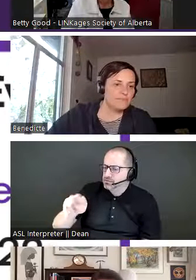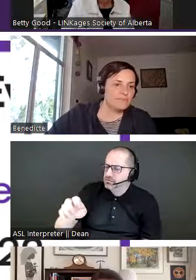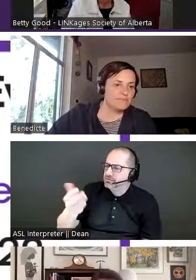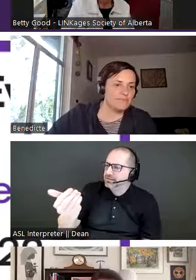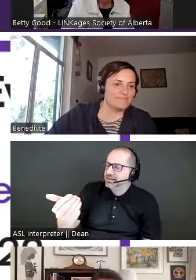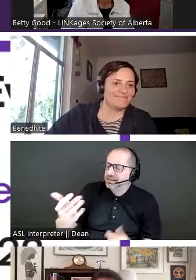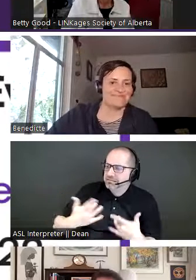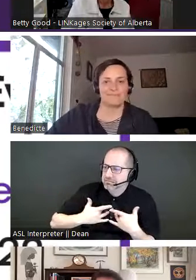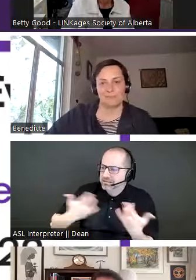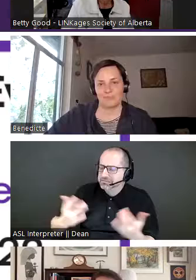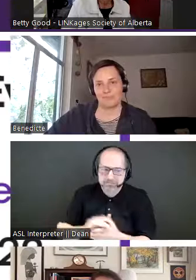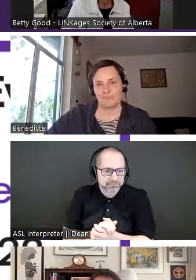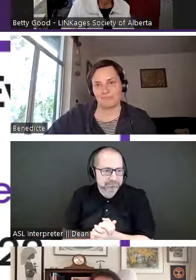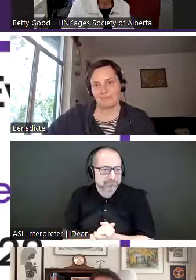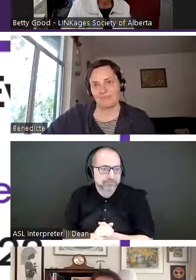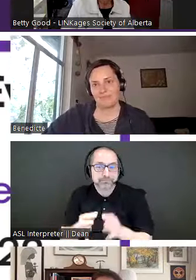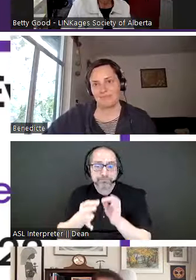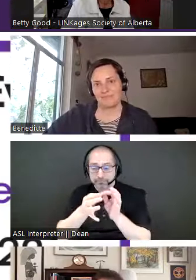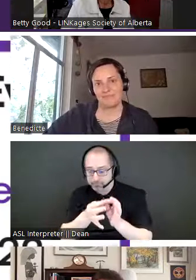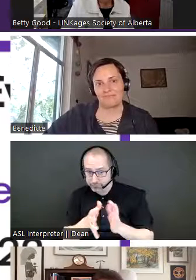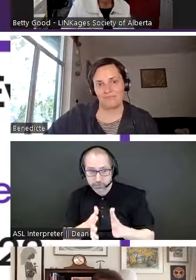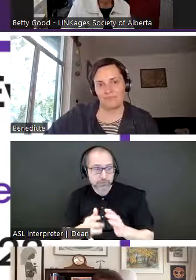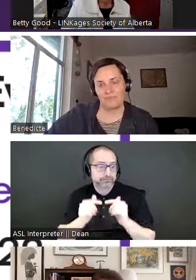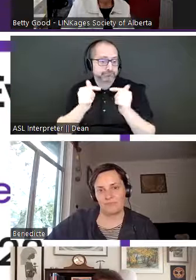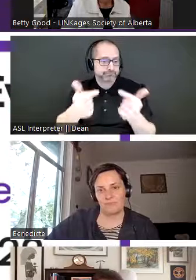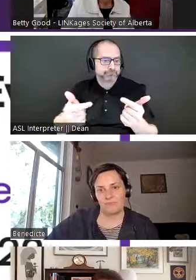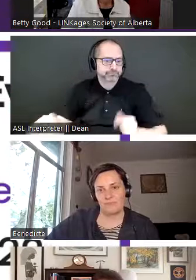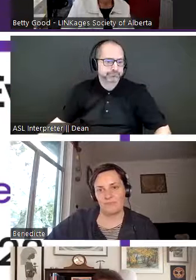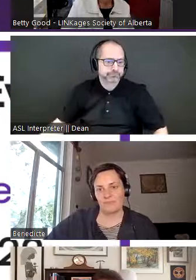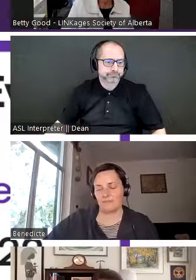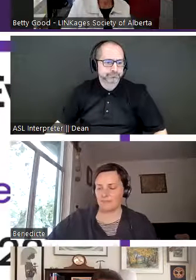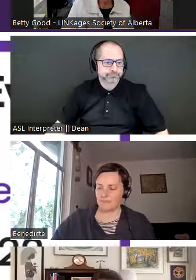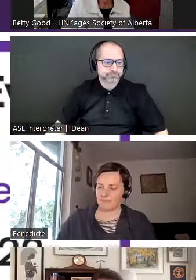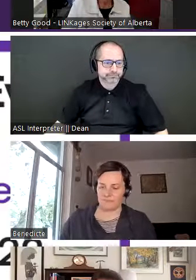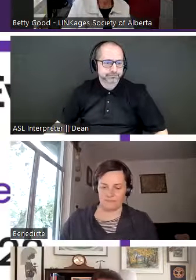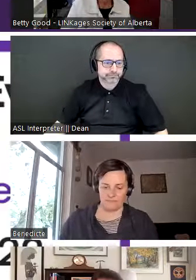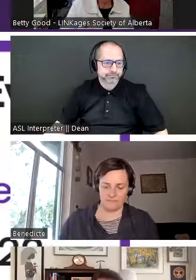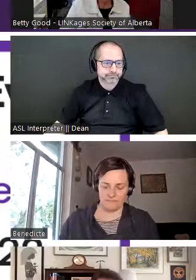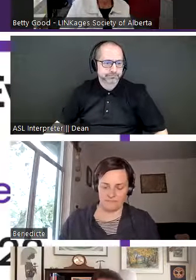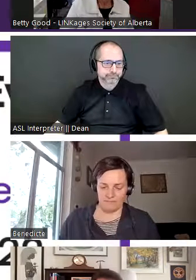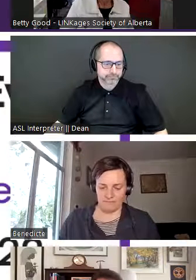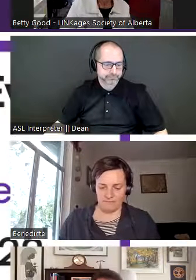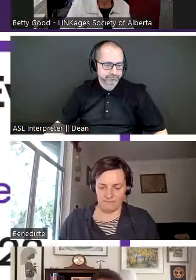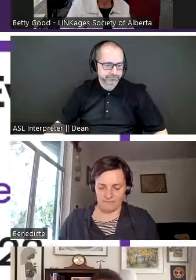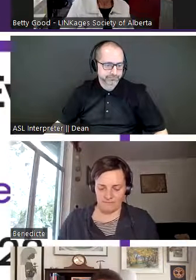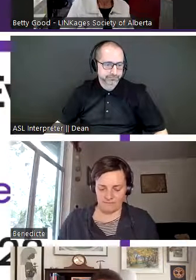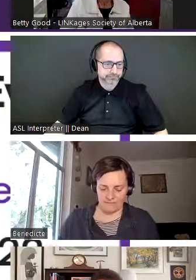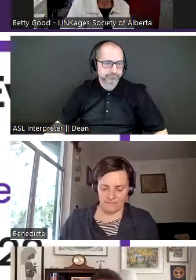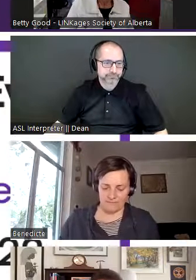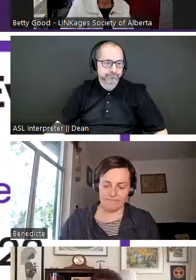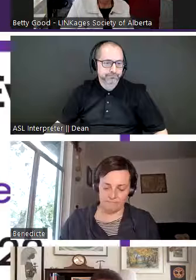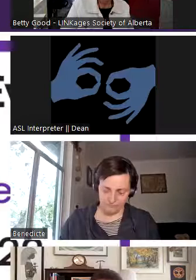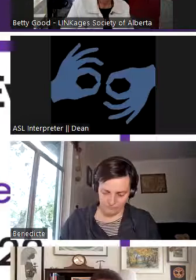Sure, thanks, Benedict. We are hosting in collaboration again with